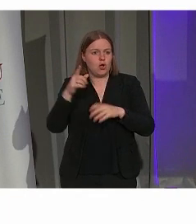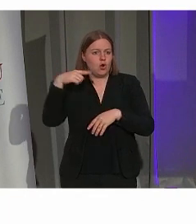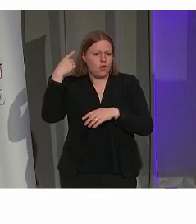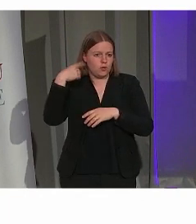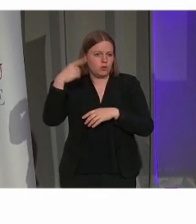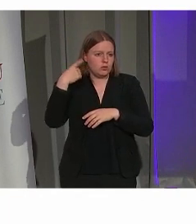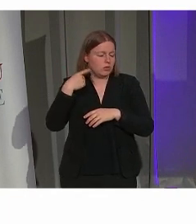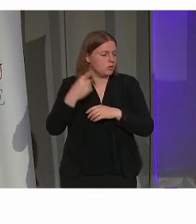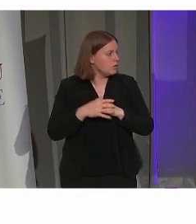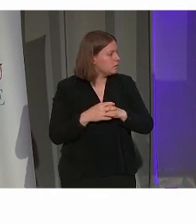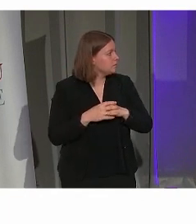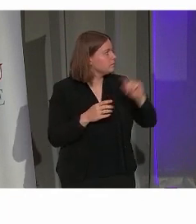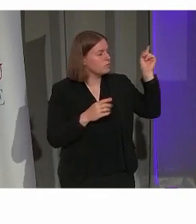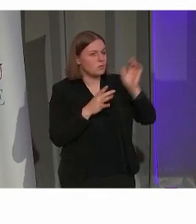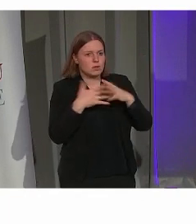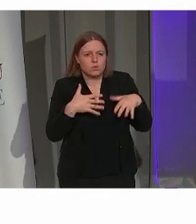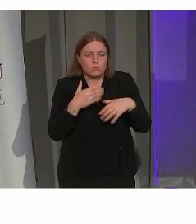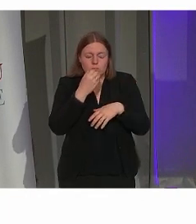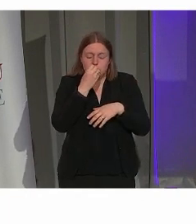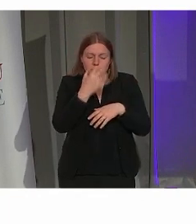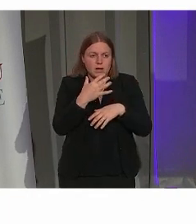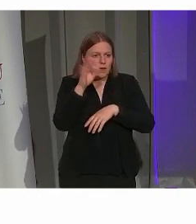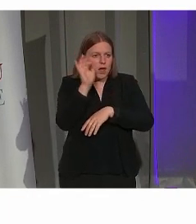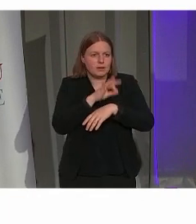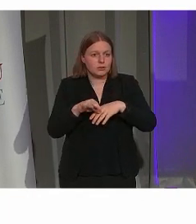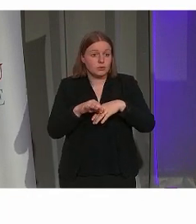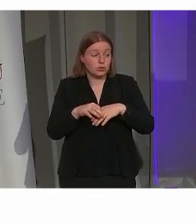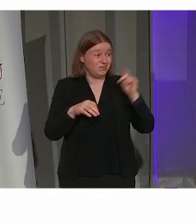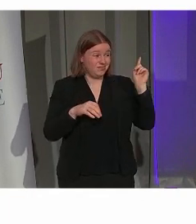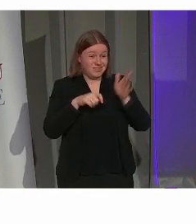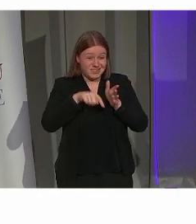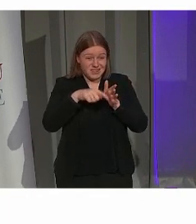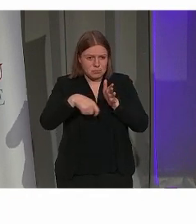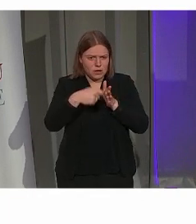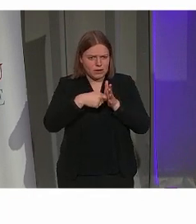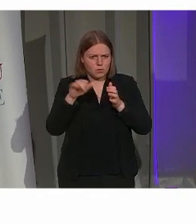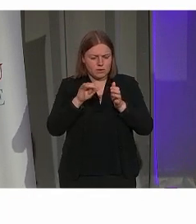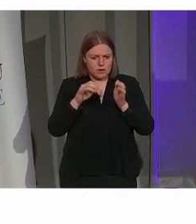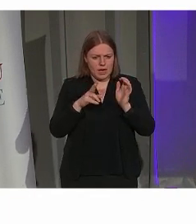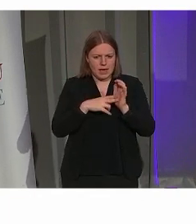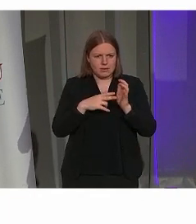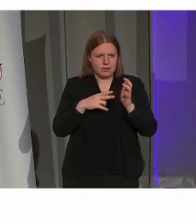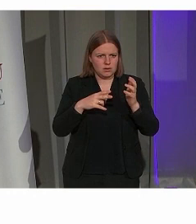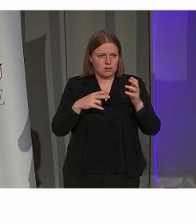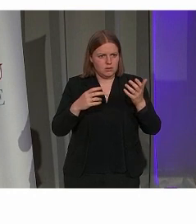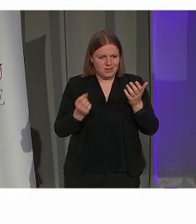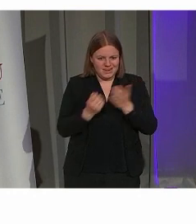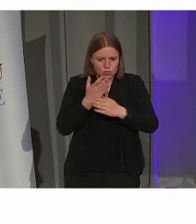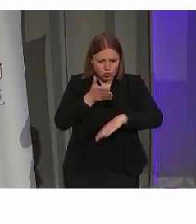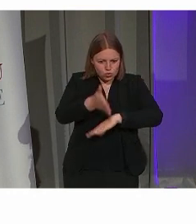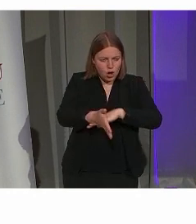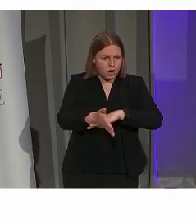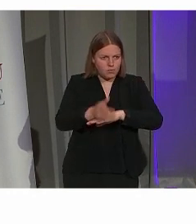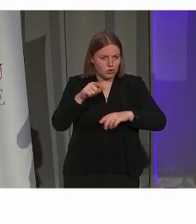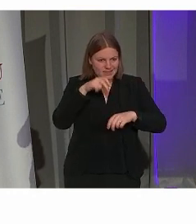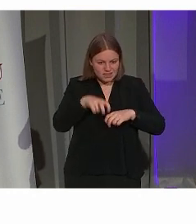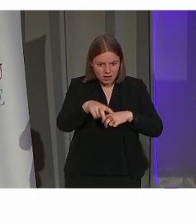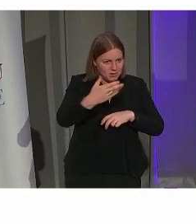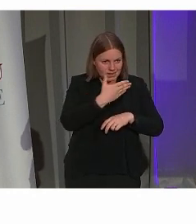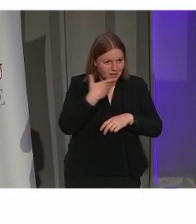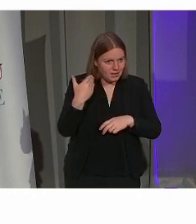Caro Architecture. This project introduces a new step-free entrance and was the